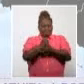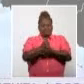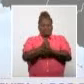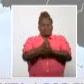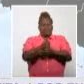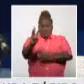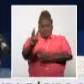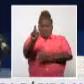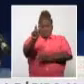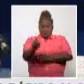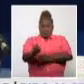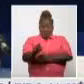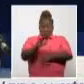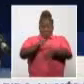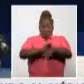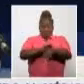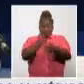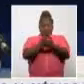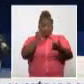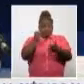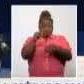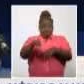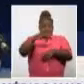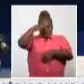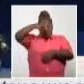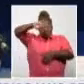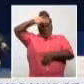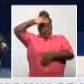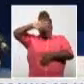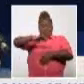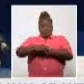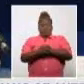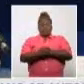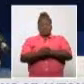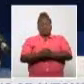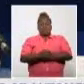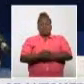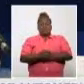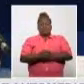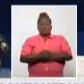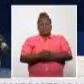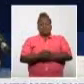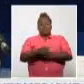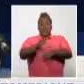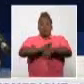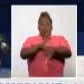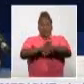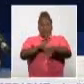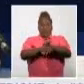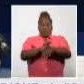Of the 1,703 patients diagnosed with the disease in our country,